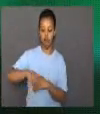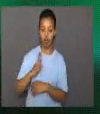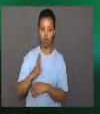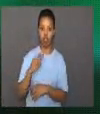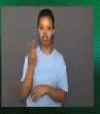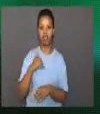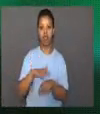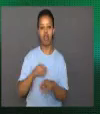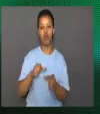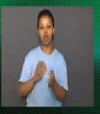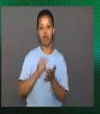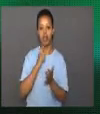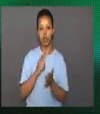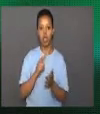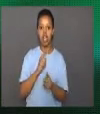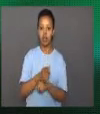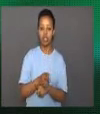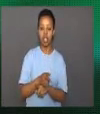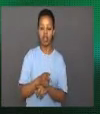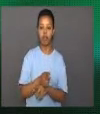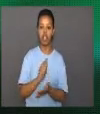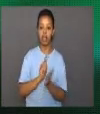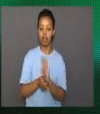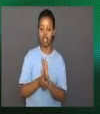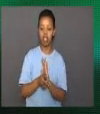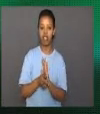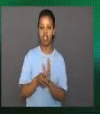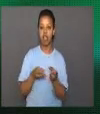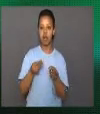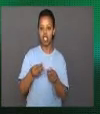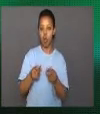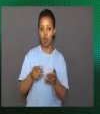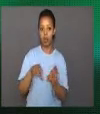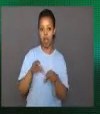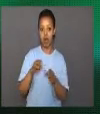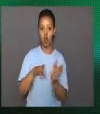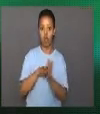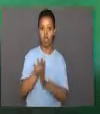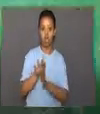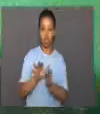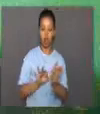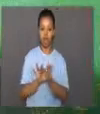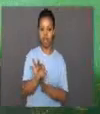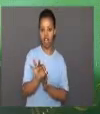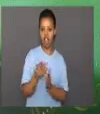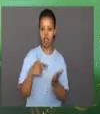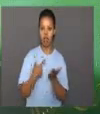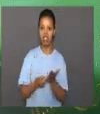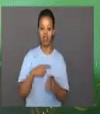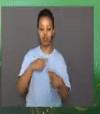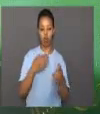Decomposers, such as bacteria and fungi, are essential to this process. They